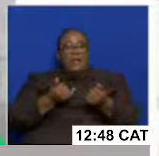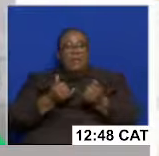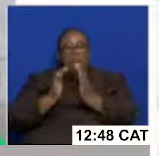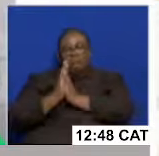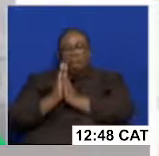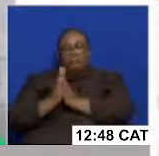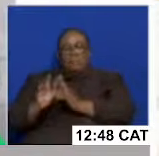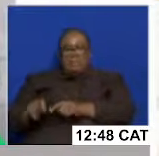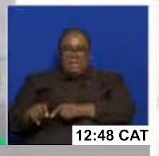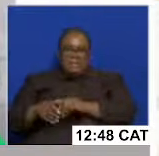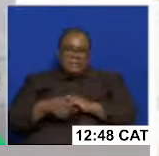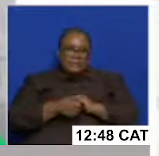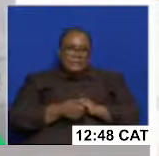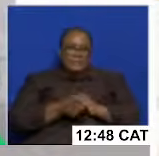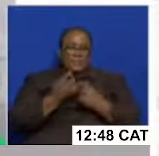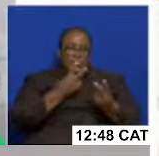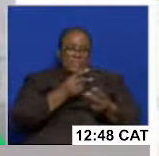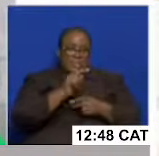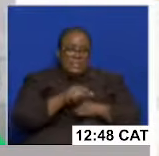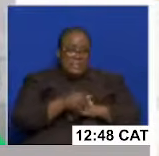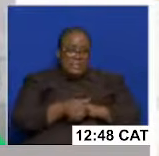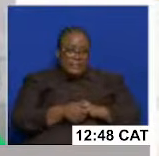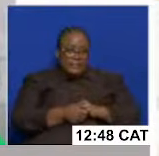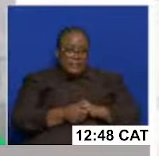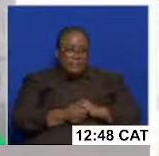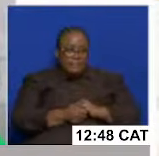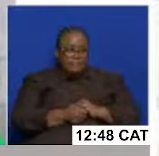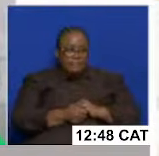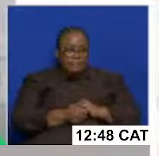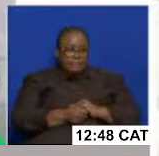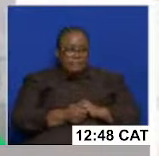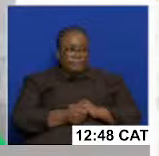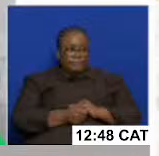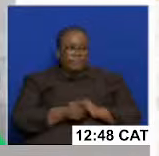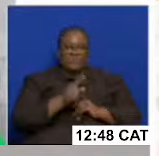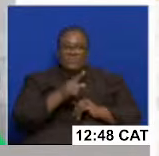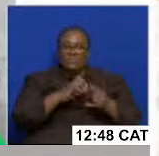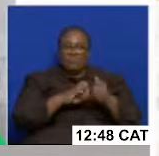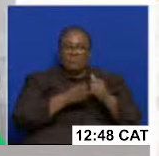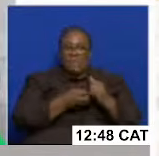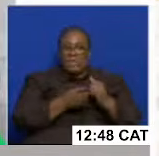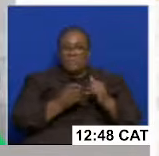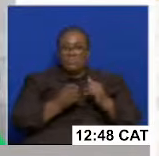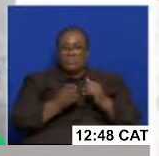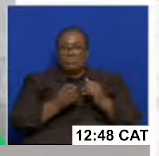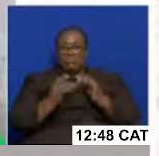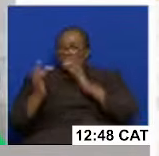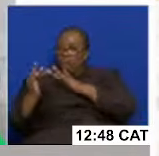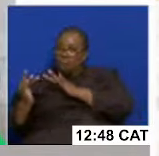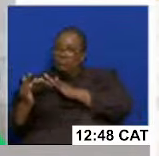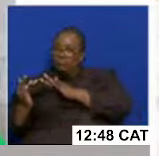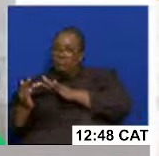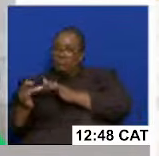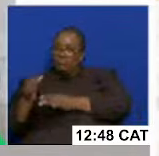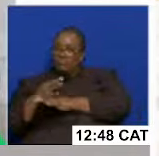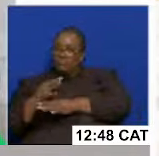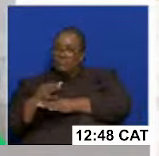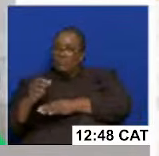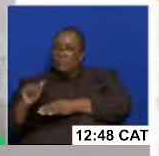Yes. Did you ever reach out to Mr. Magagula? Did you ever beg No. him, as you say there?